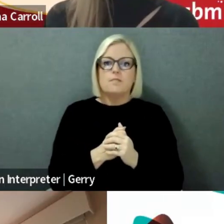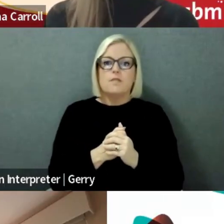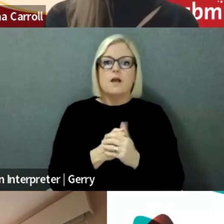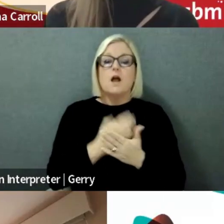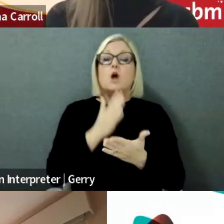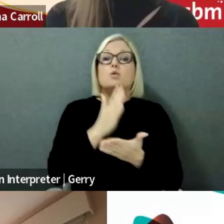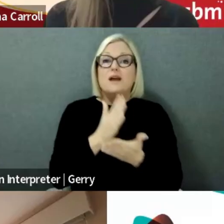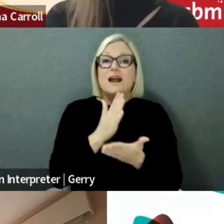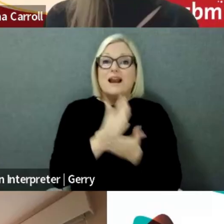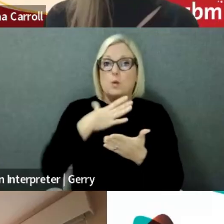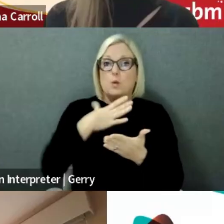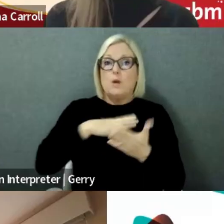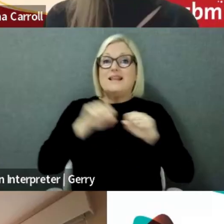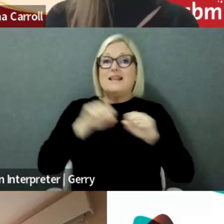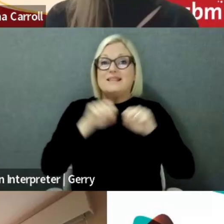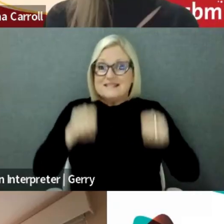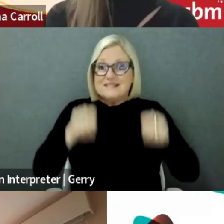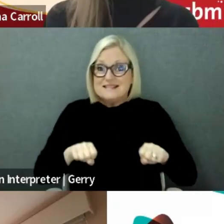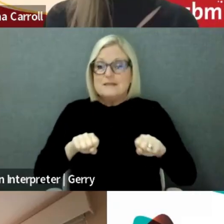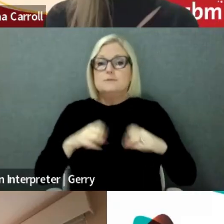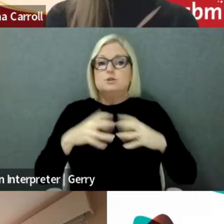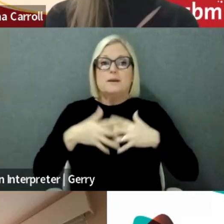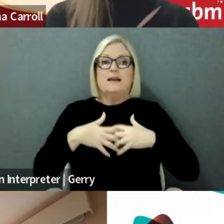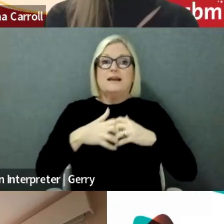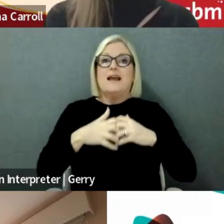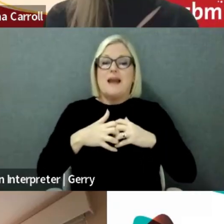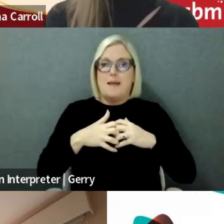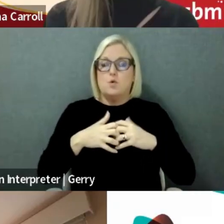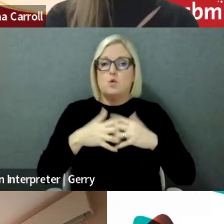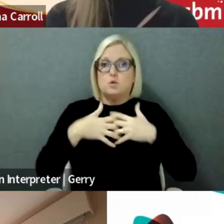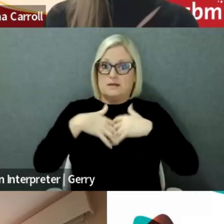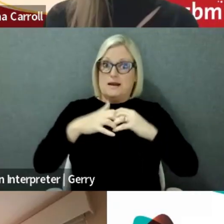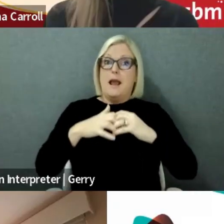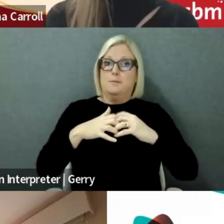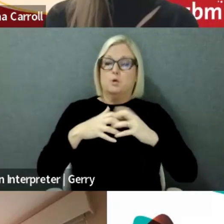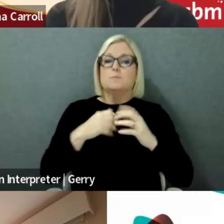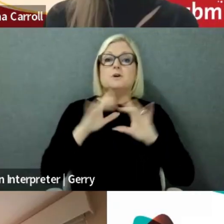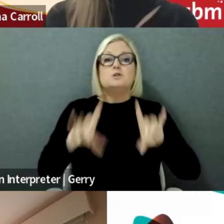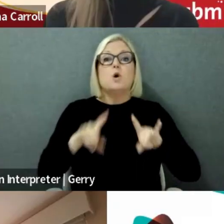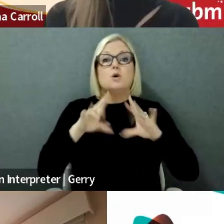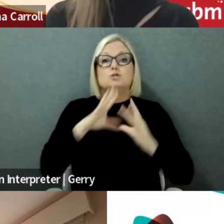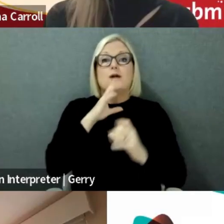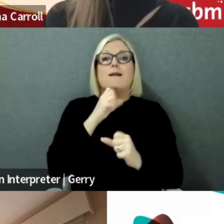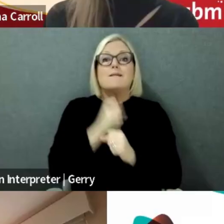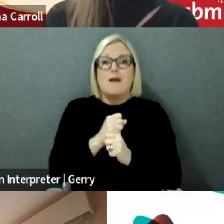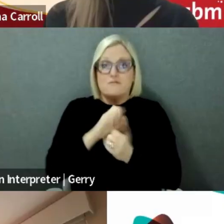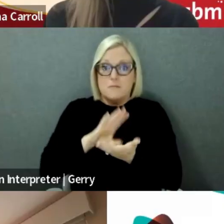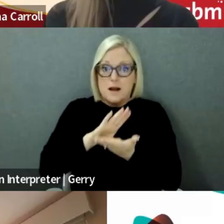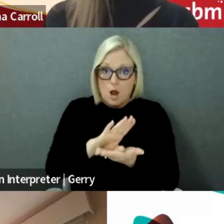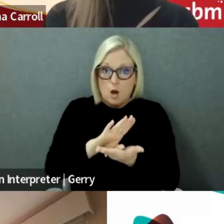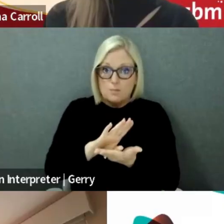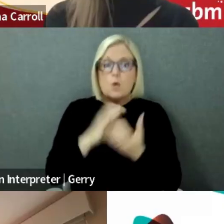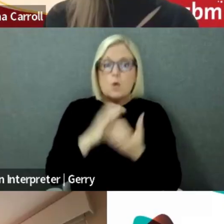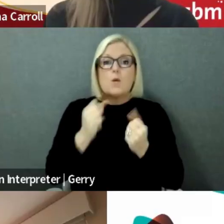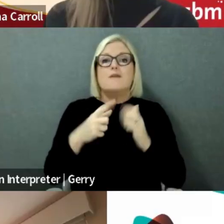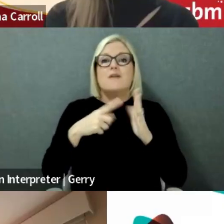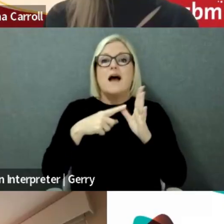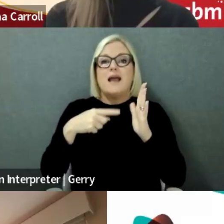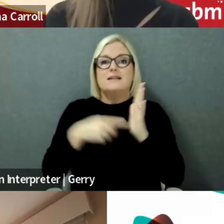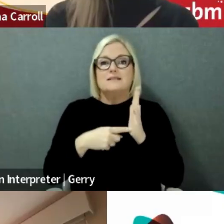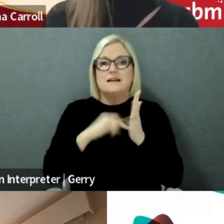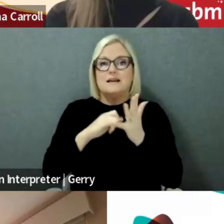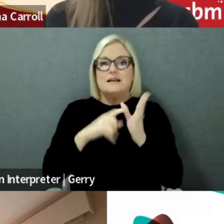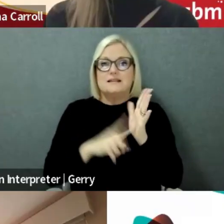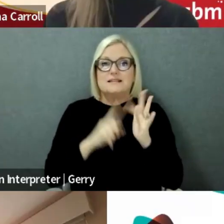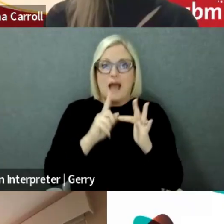enabling systems and supports. So Australia contributes to these foundations through partnerships such as AT-Scale, the Global Partnership for